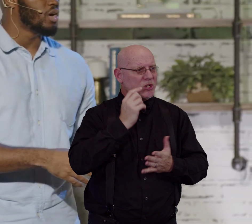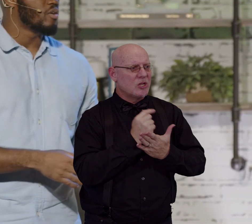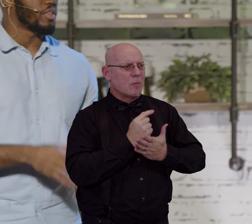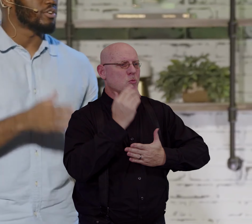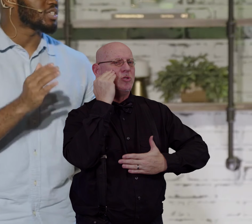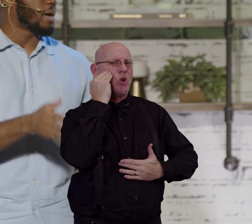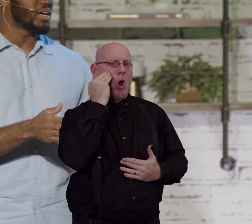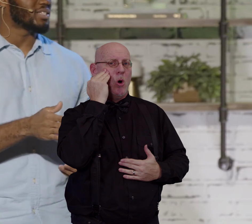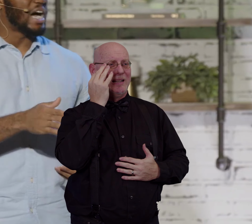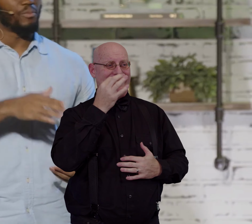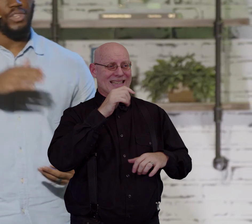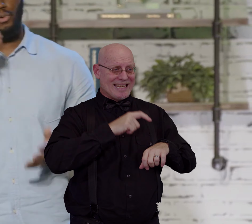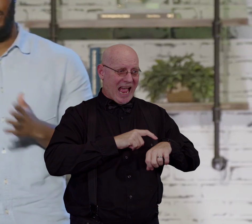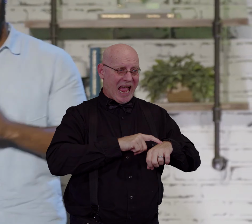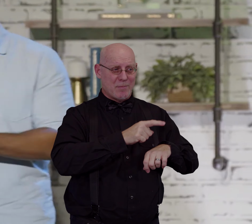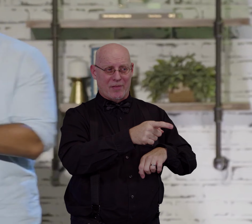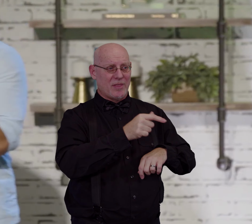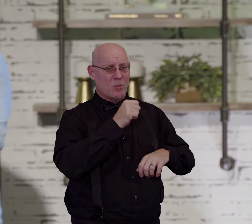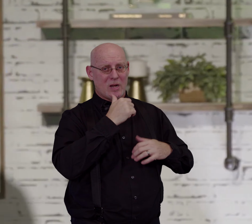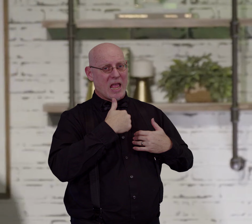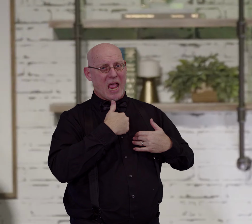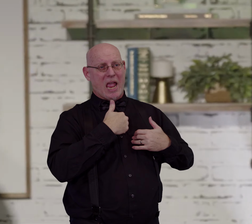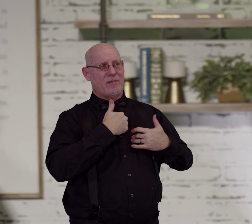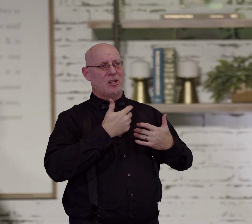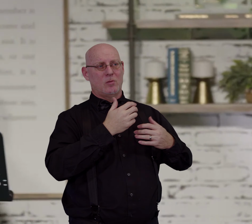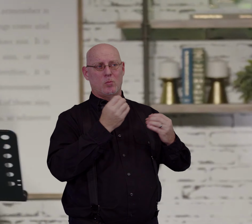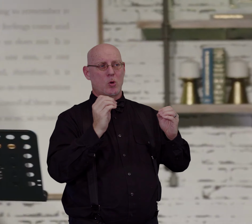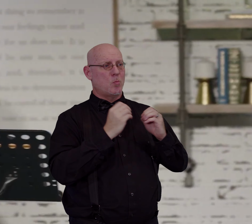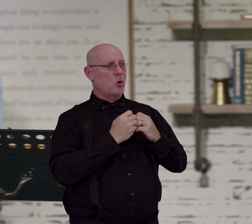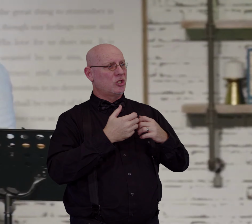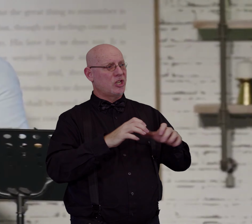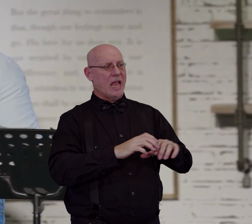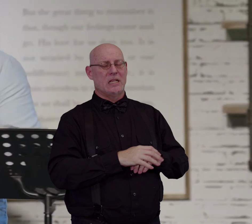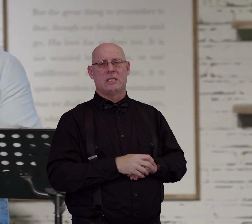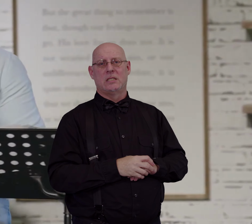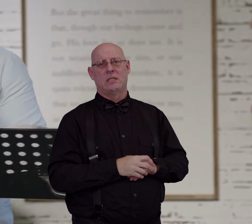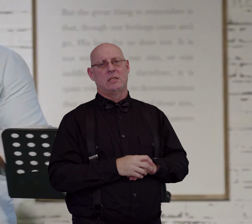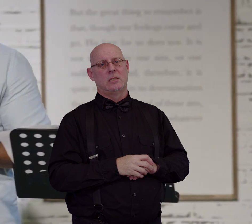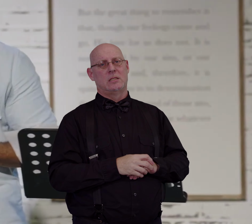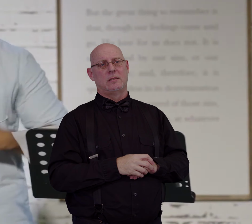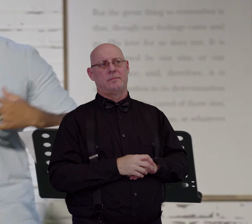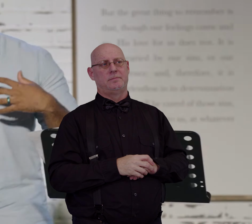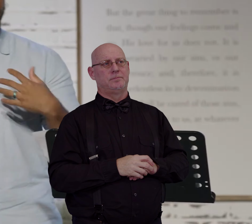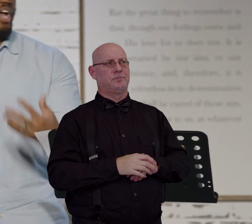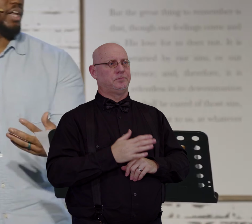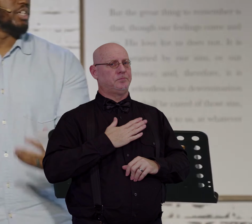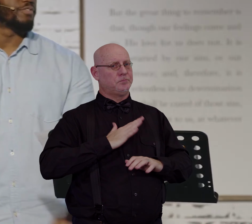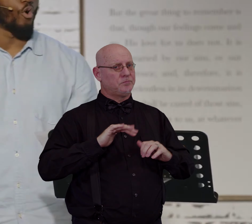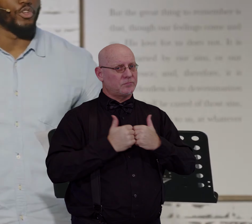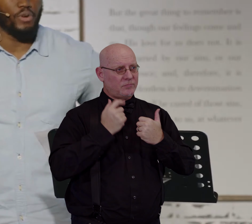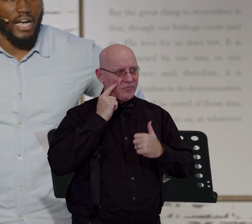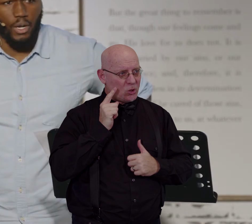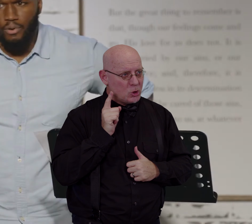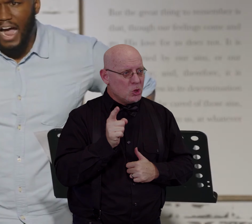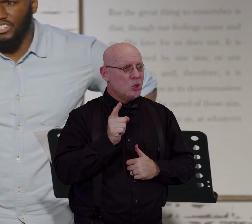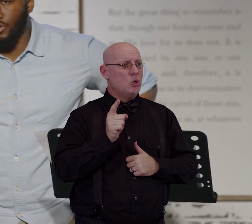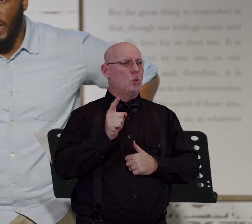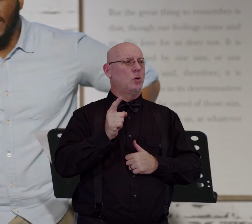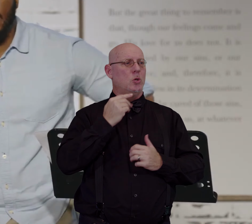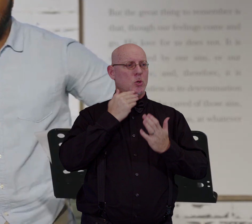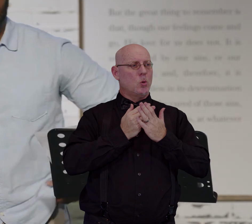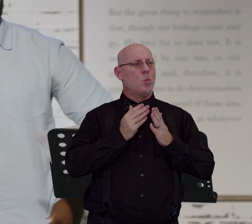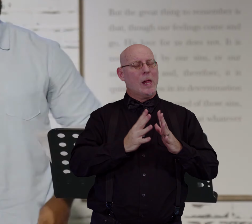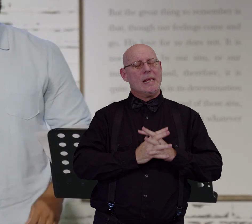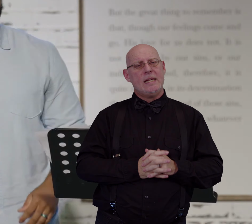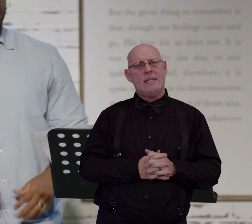know that there is coming a time when they will not have another chance. And so my challenge for you guys in a practical